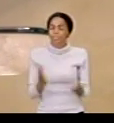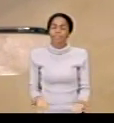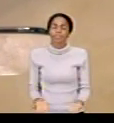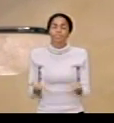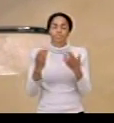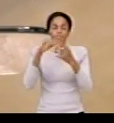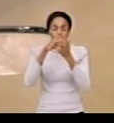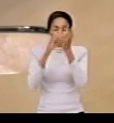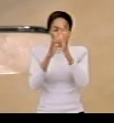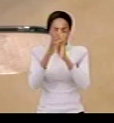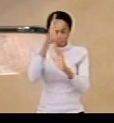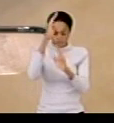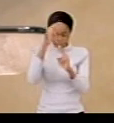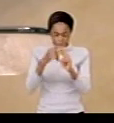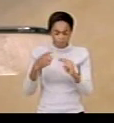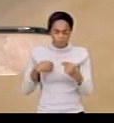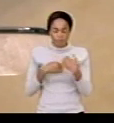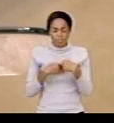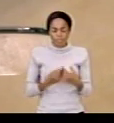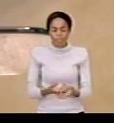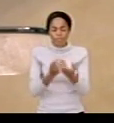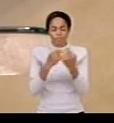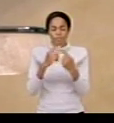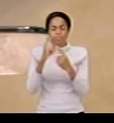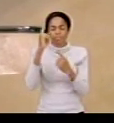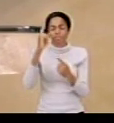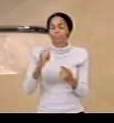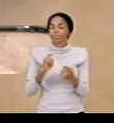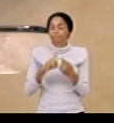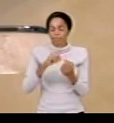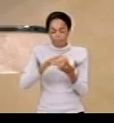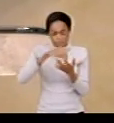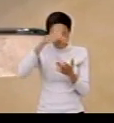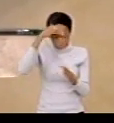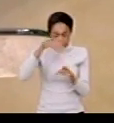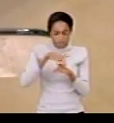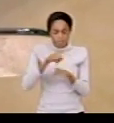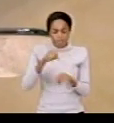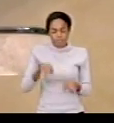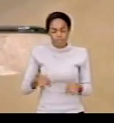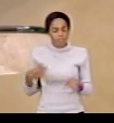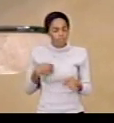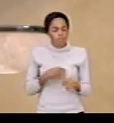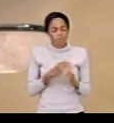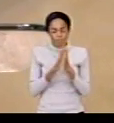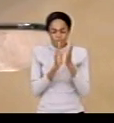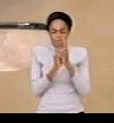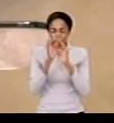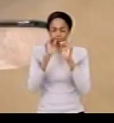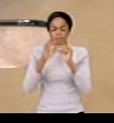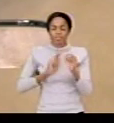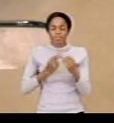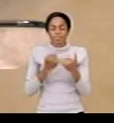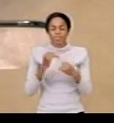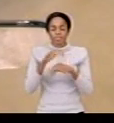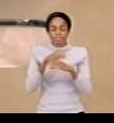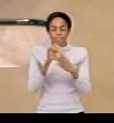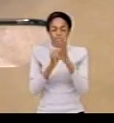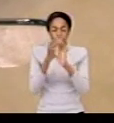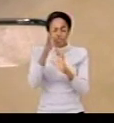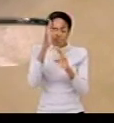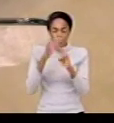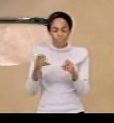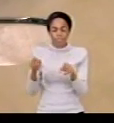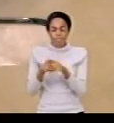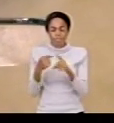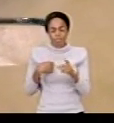Jesus' name. We've come to you, Lord, to learn at your feet. We pray you teach us tonight in Jesus' name. And as